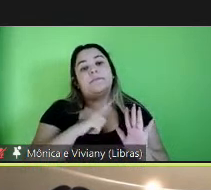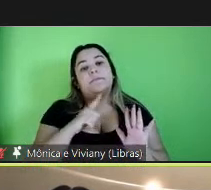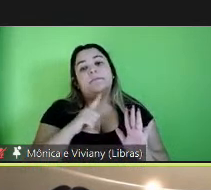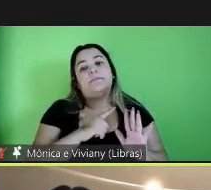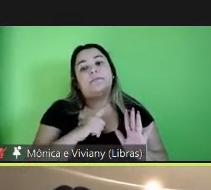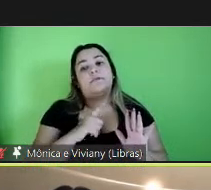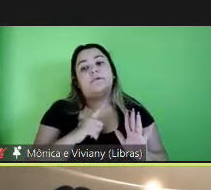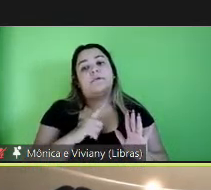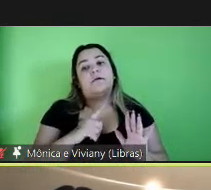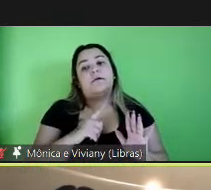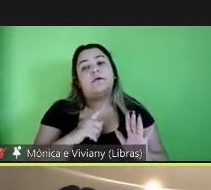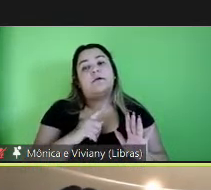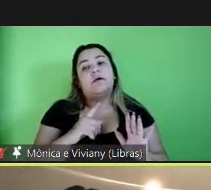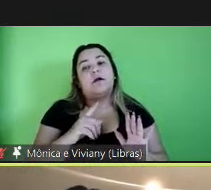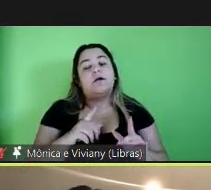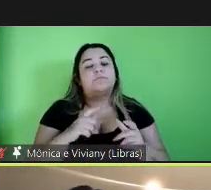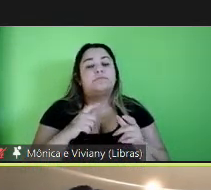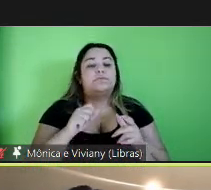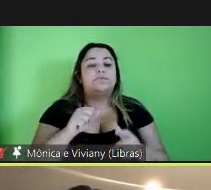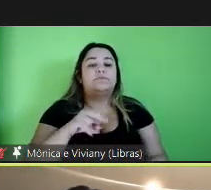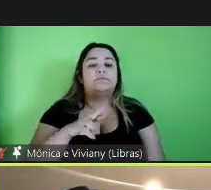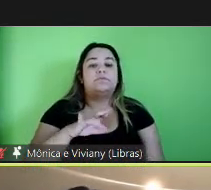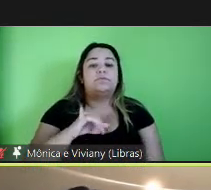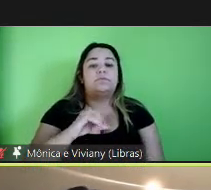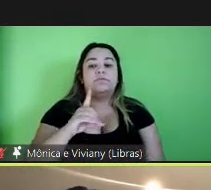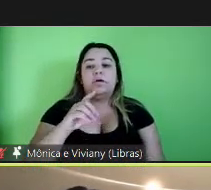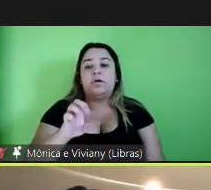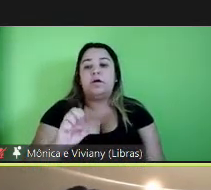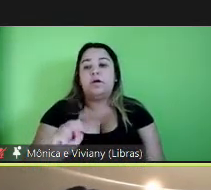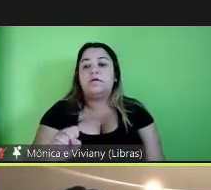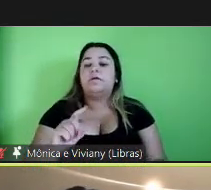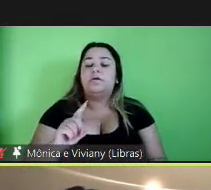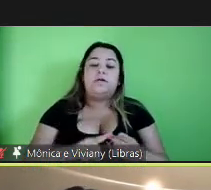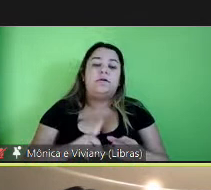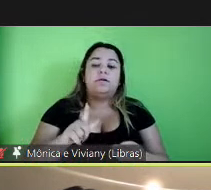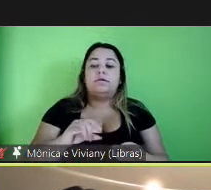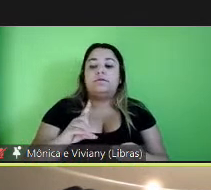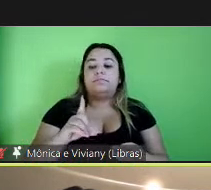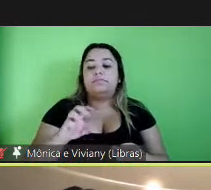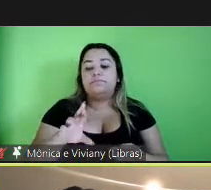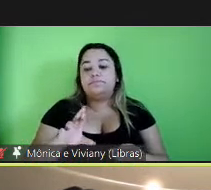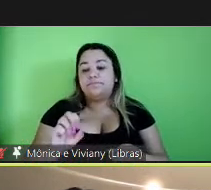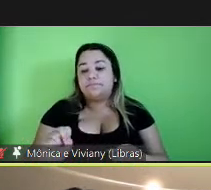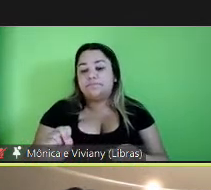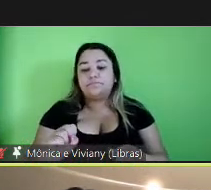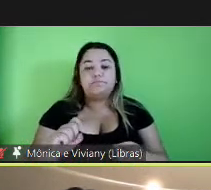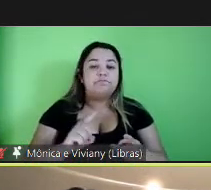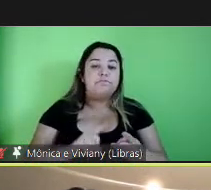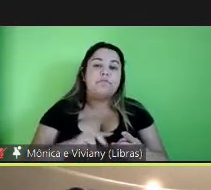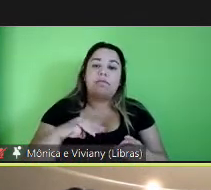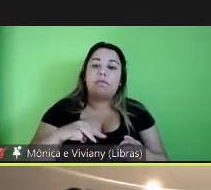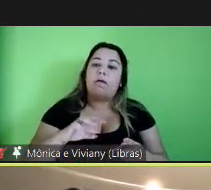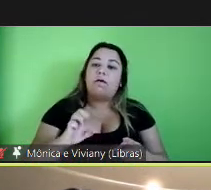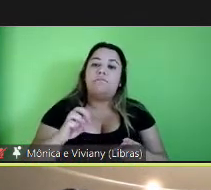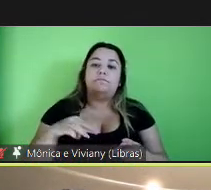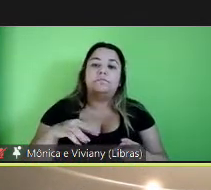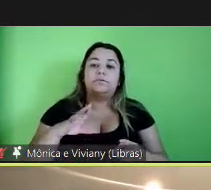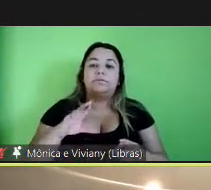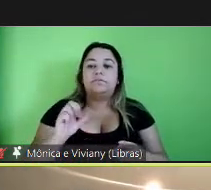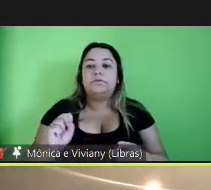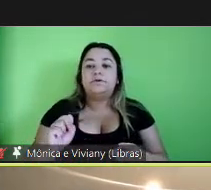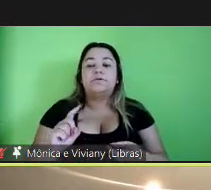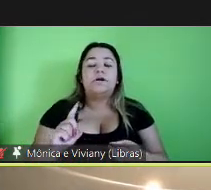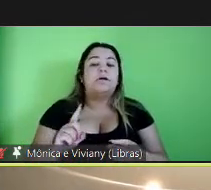wider system as well. So from our NHS and from some of our businesses as well. We needed to really make sure